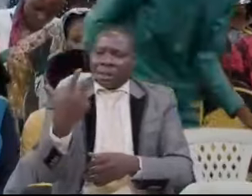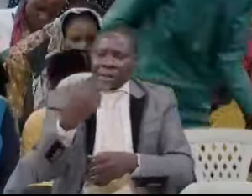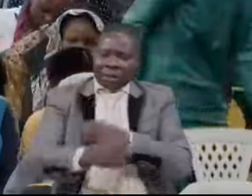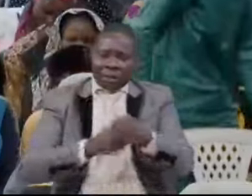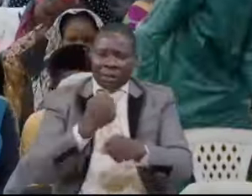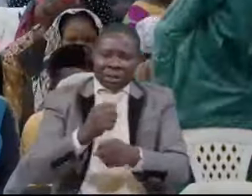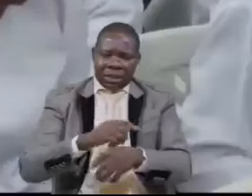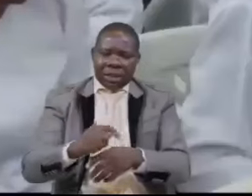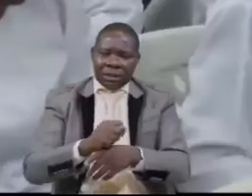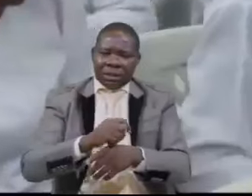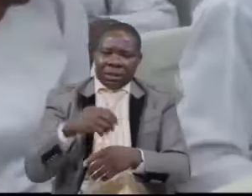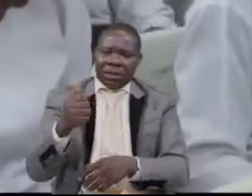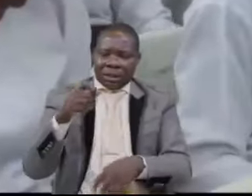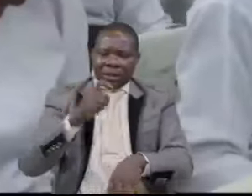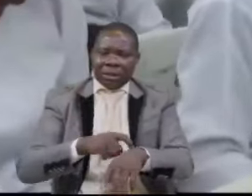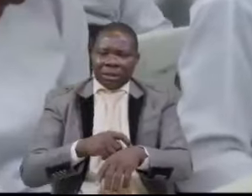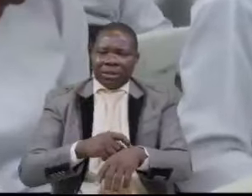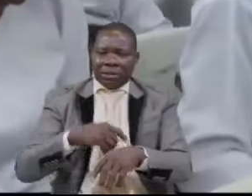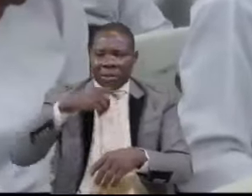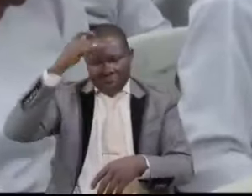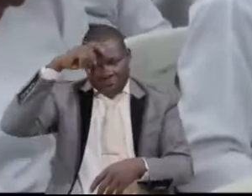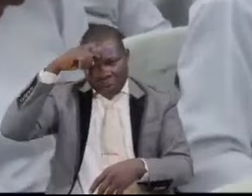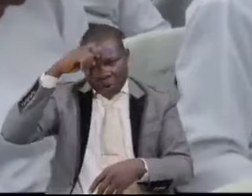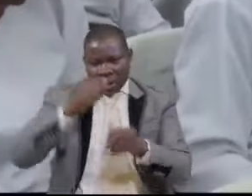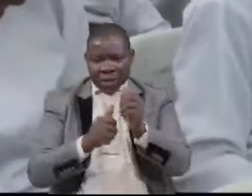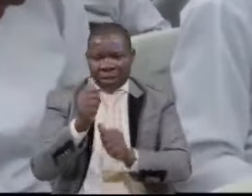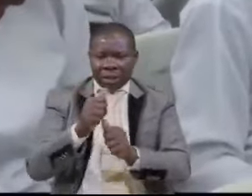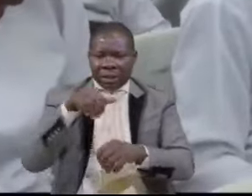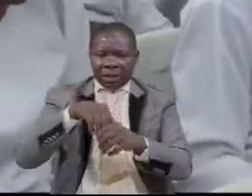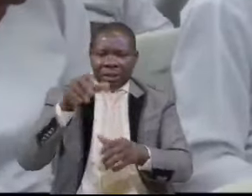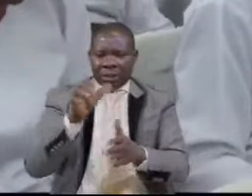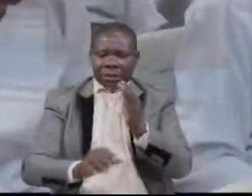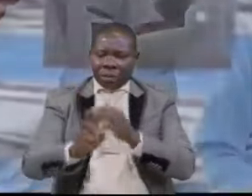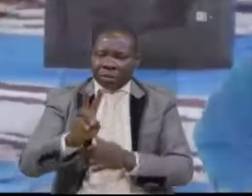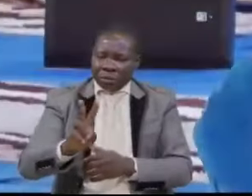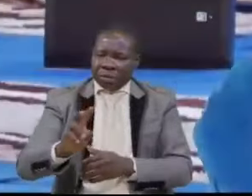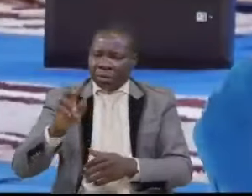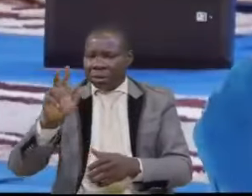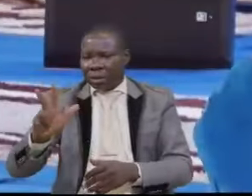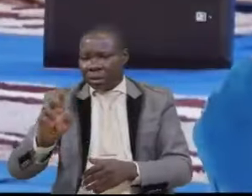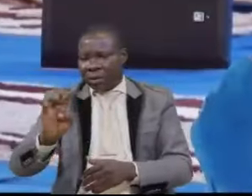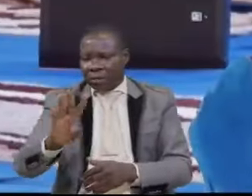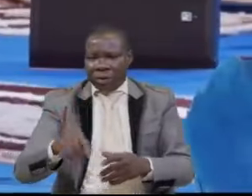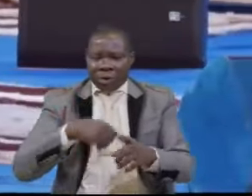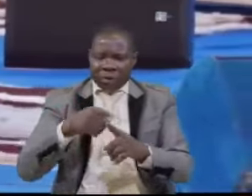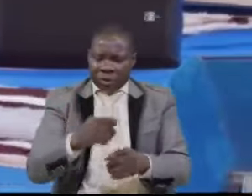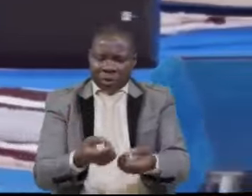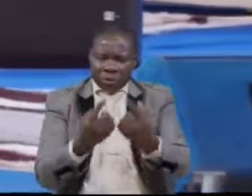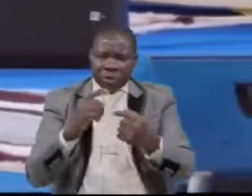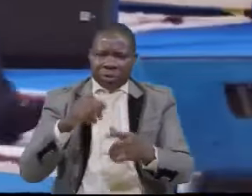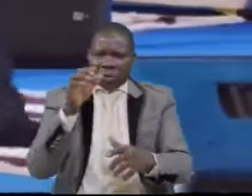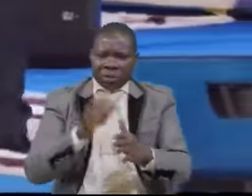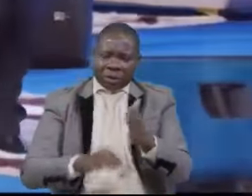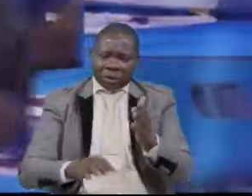look at him in chapter 2, in chapter 3, in chapter 4. And then when you come to chapter 8 and